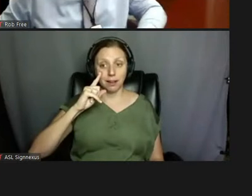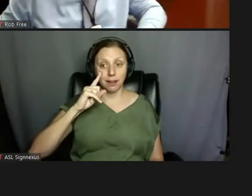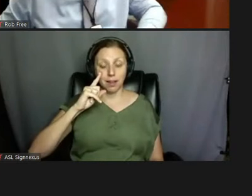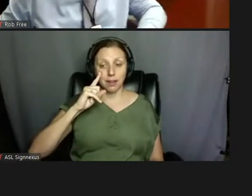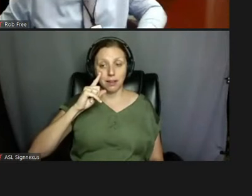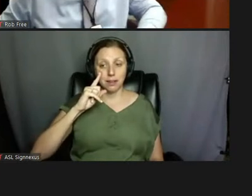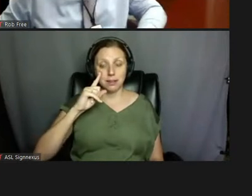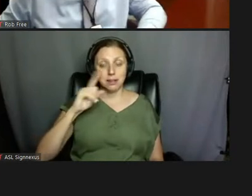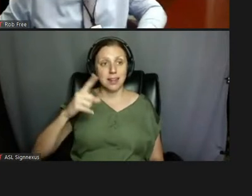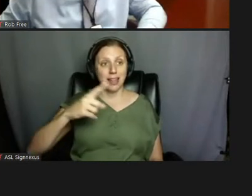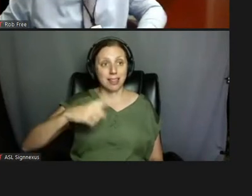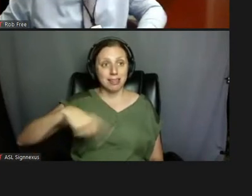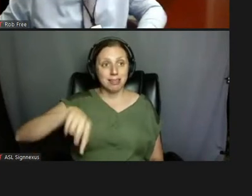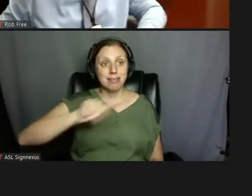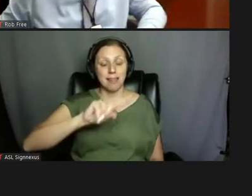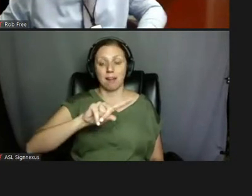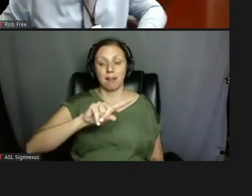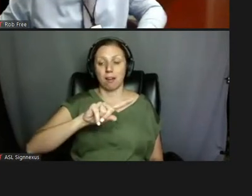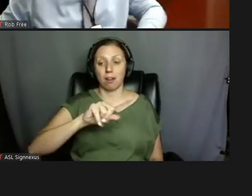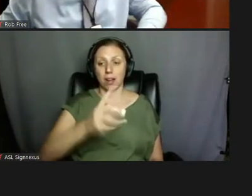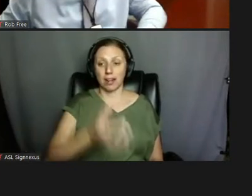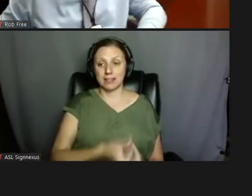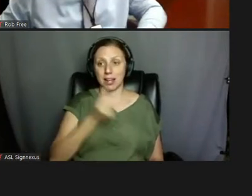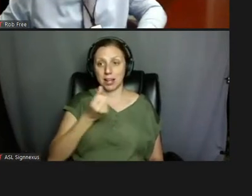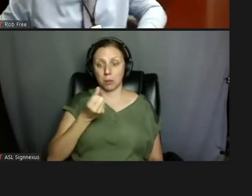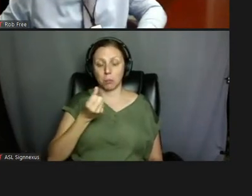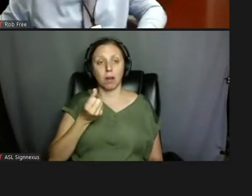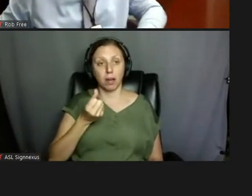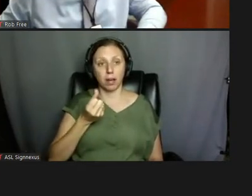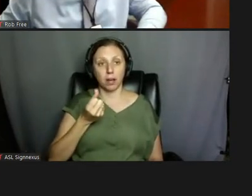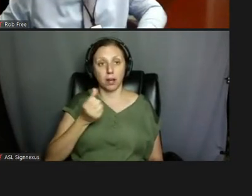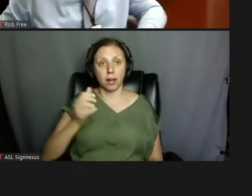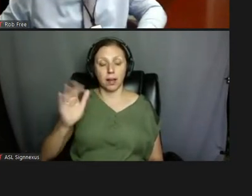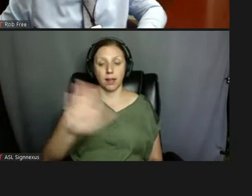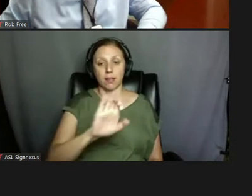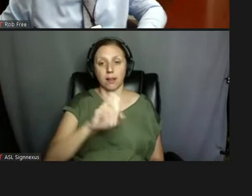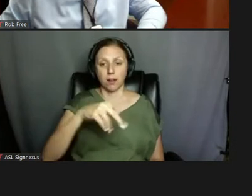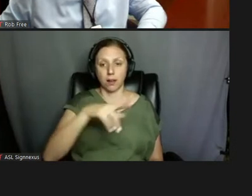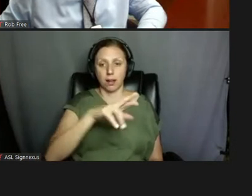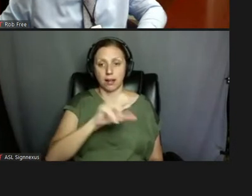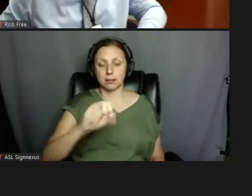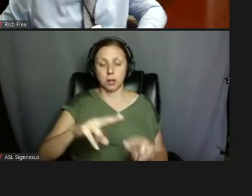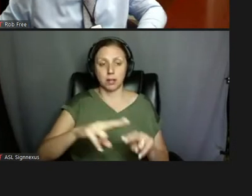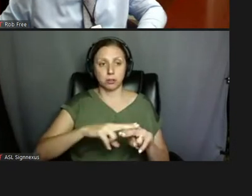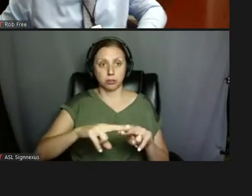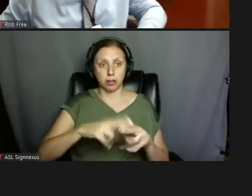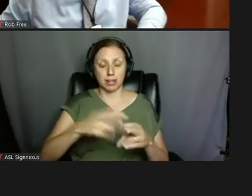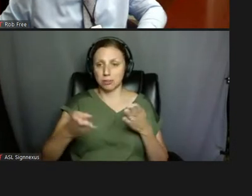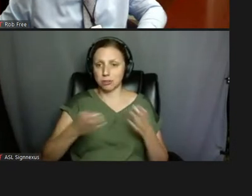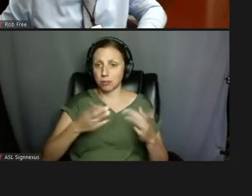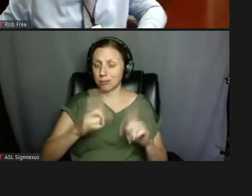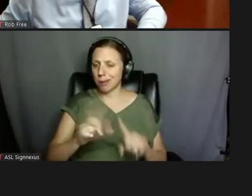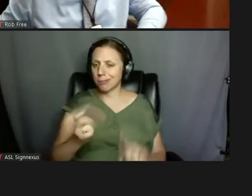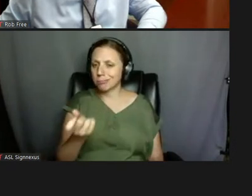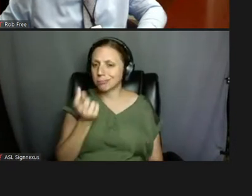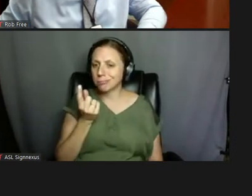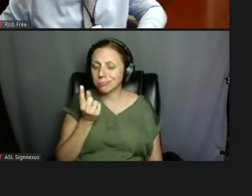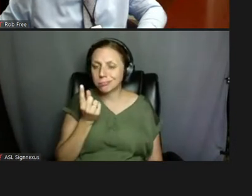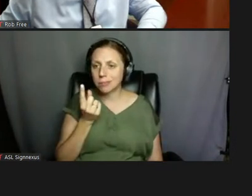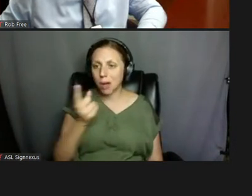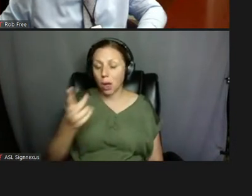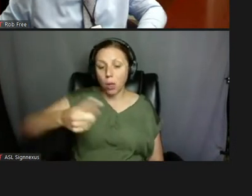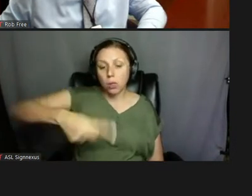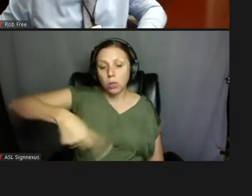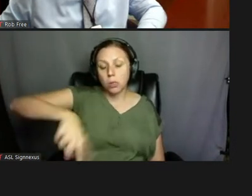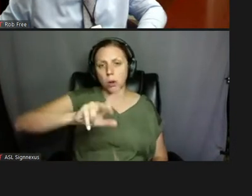they're taking away their express train service. But those